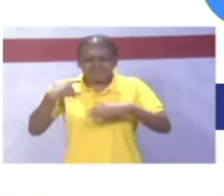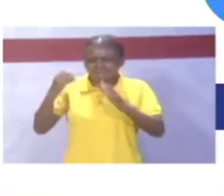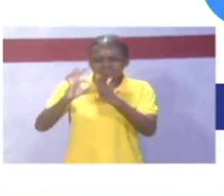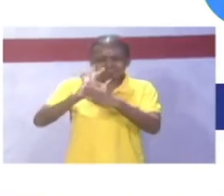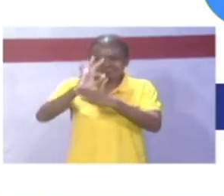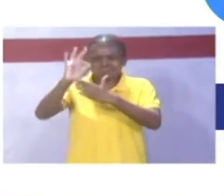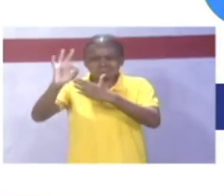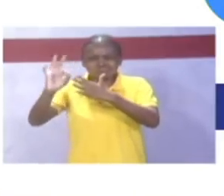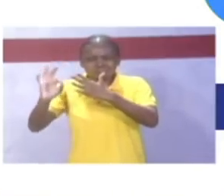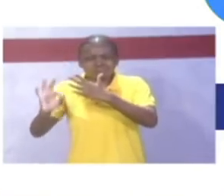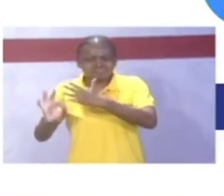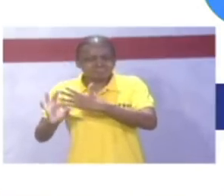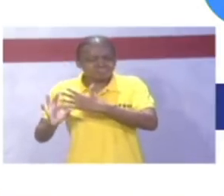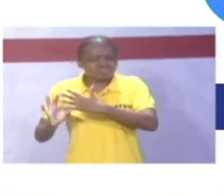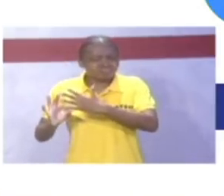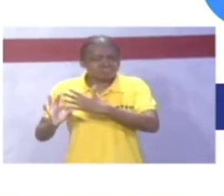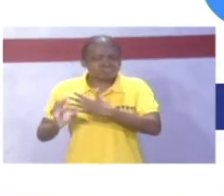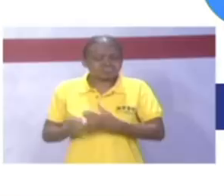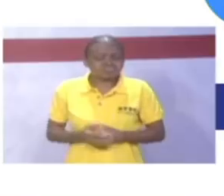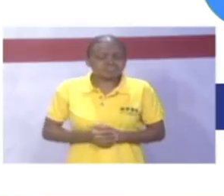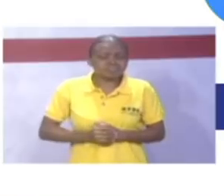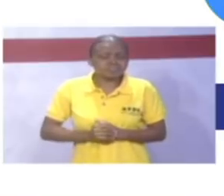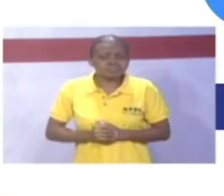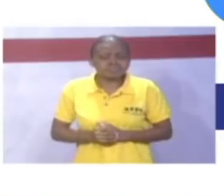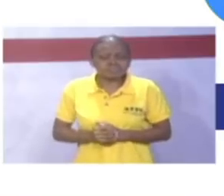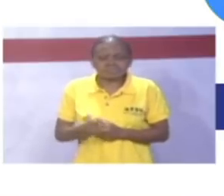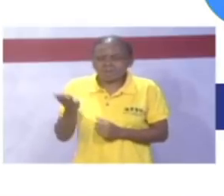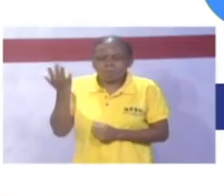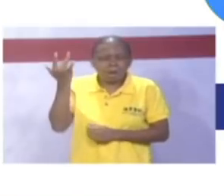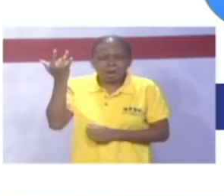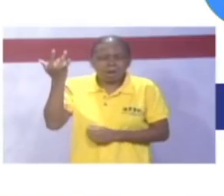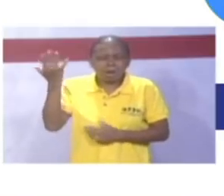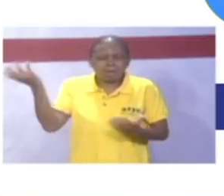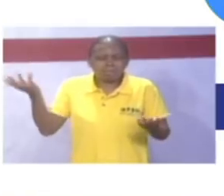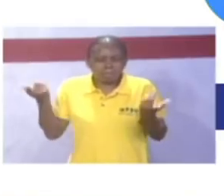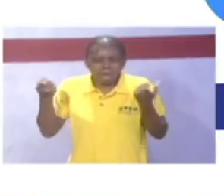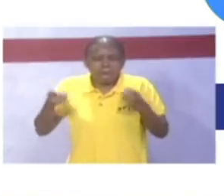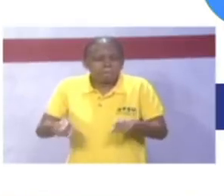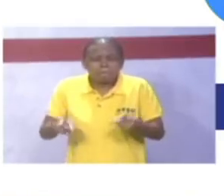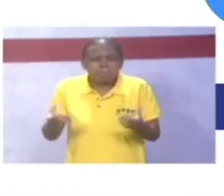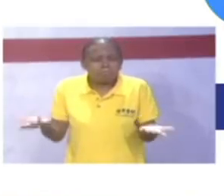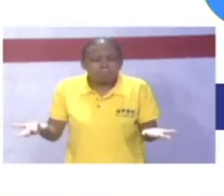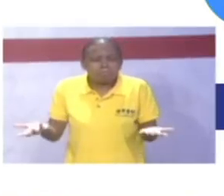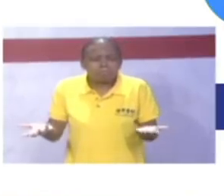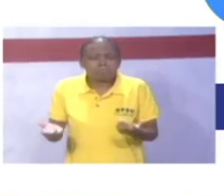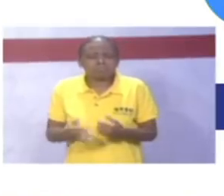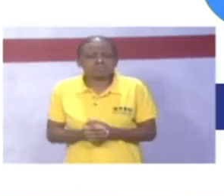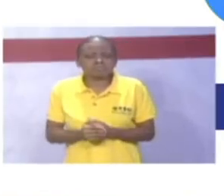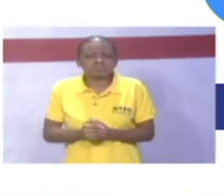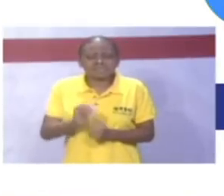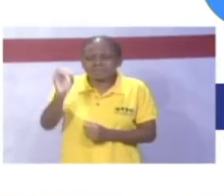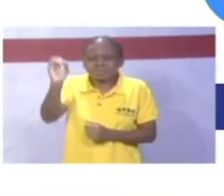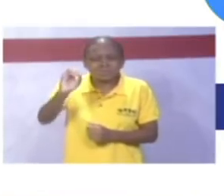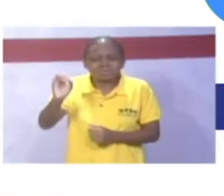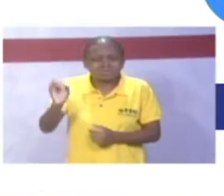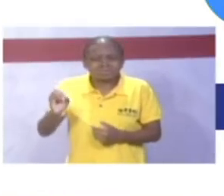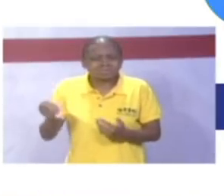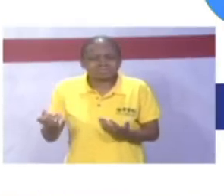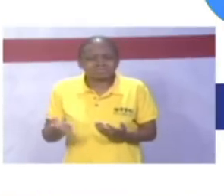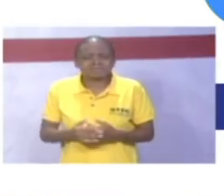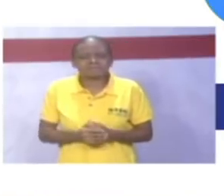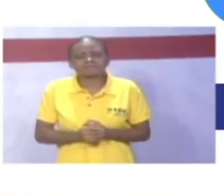example. What might be accounting for such a high case fatality ratio?